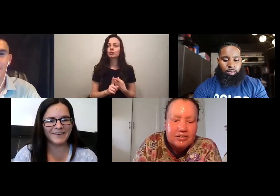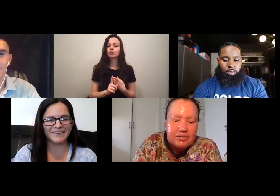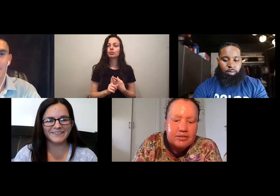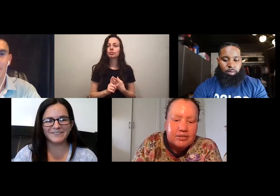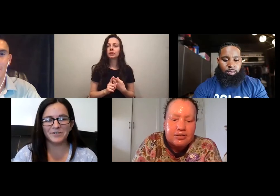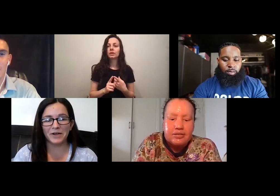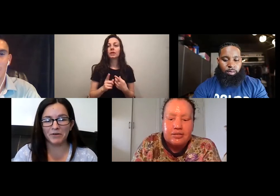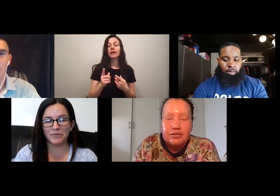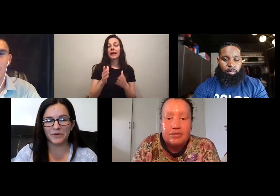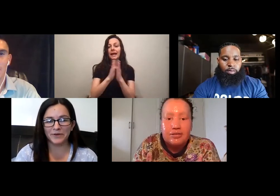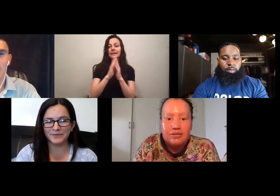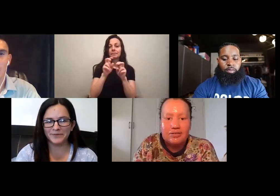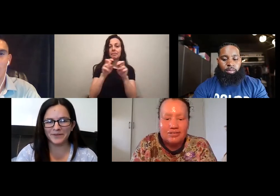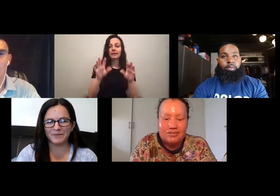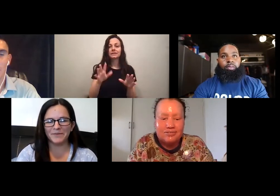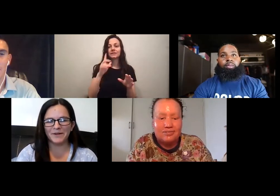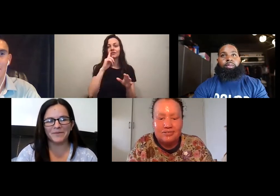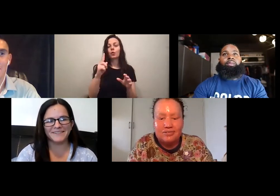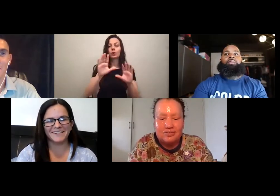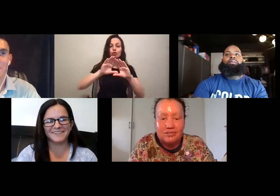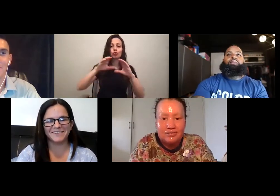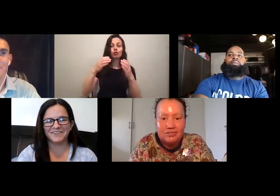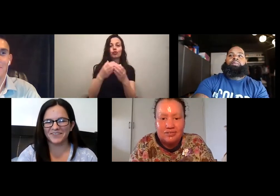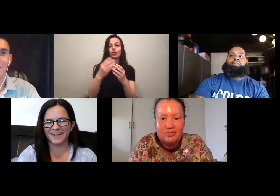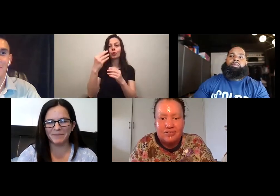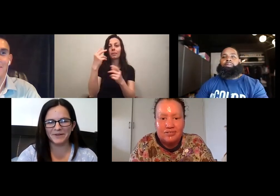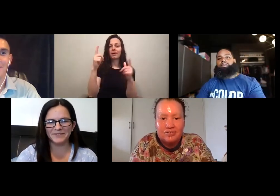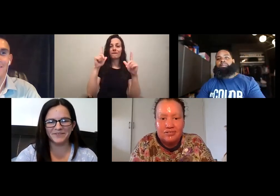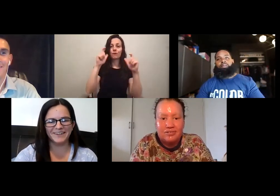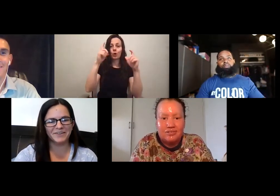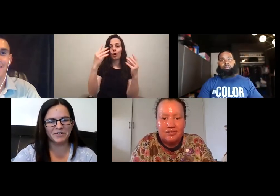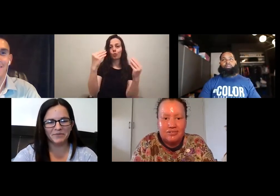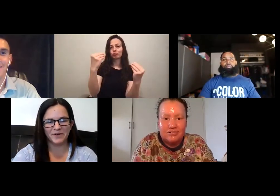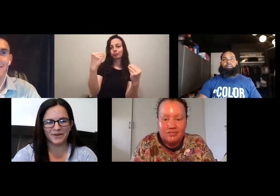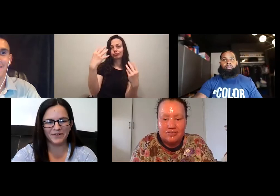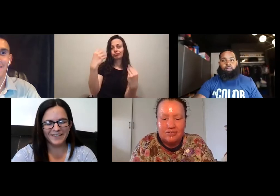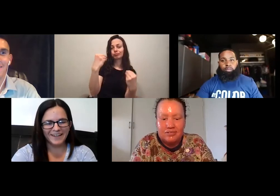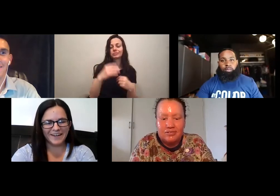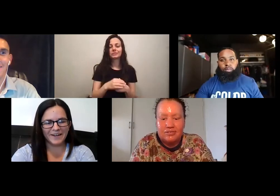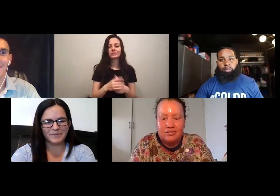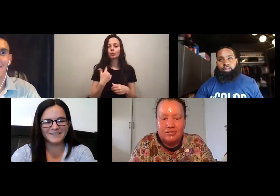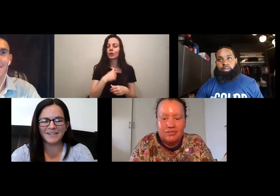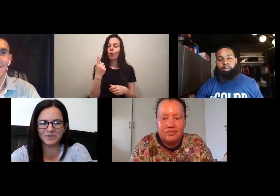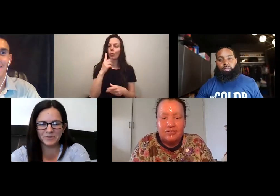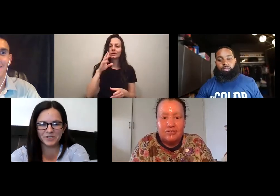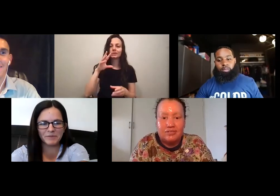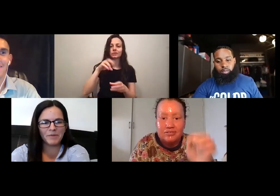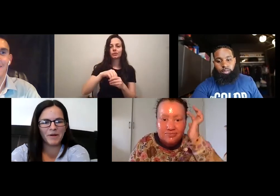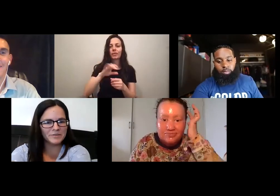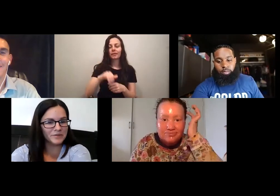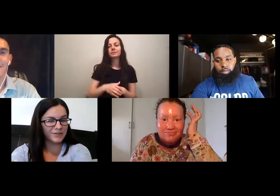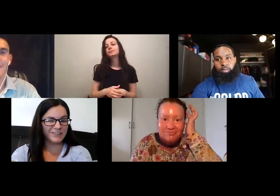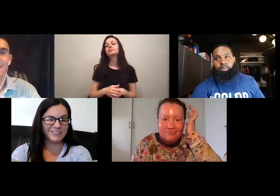have the panelists do a group photo with me. We always like to do an post-event group photo. Daniel, would it